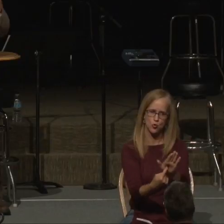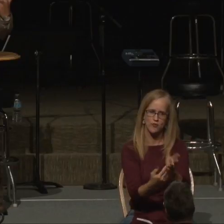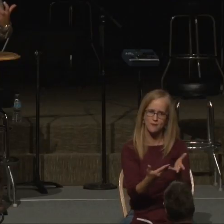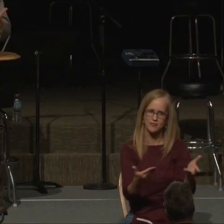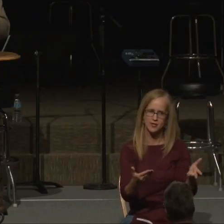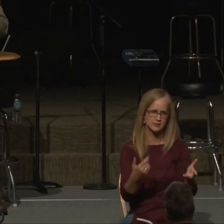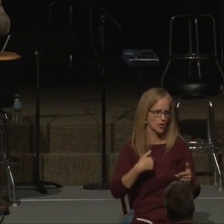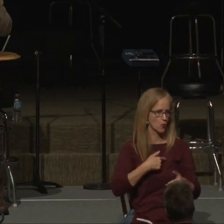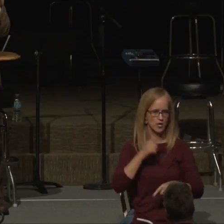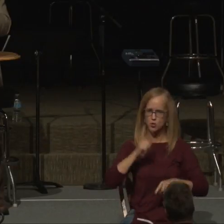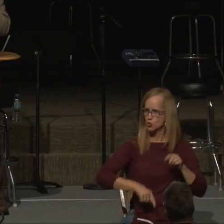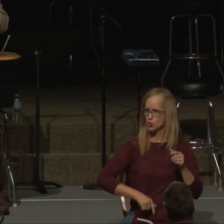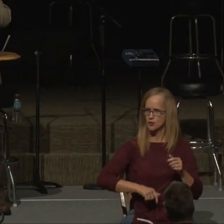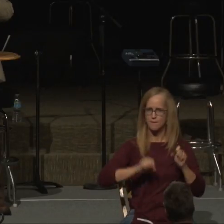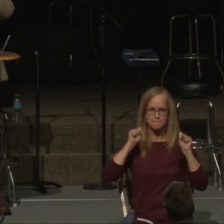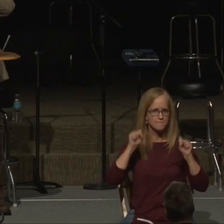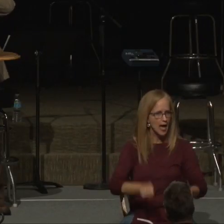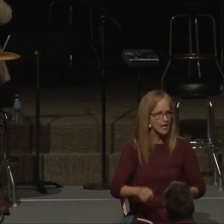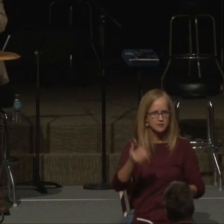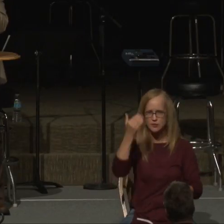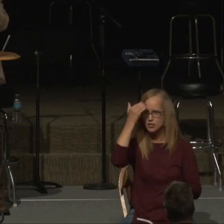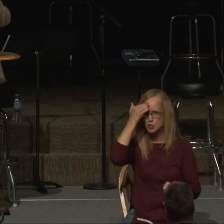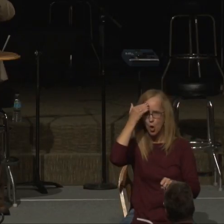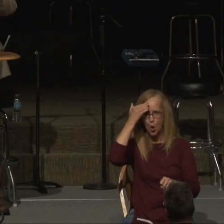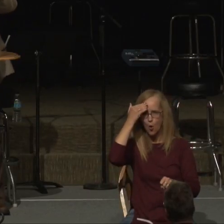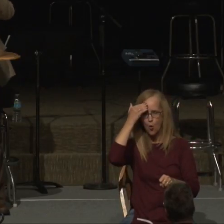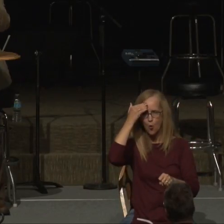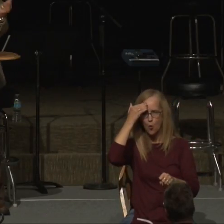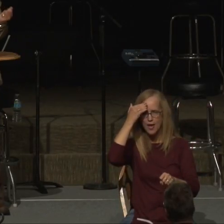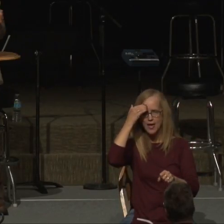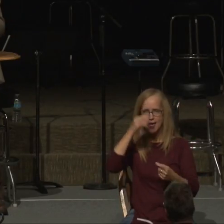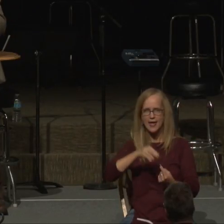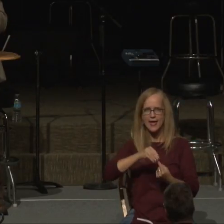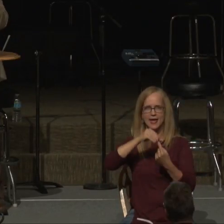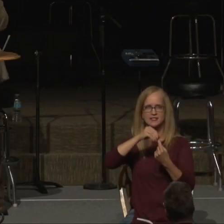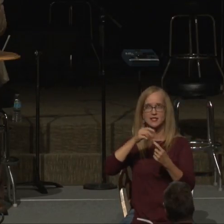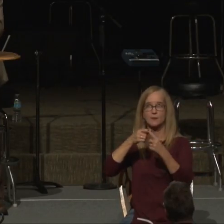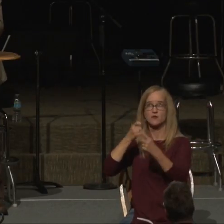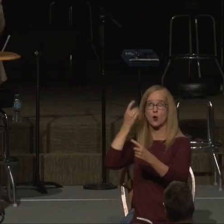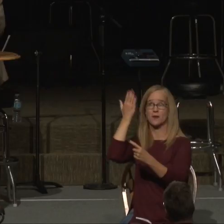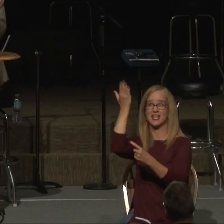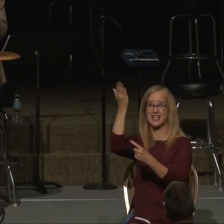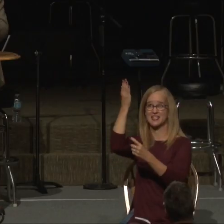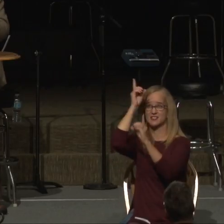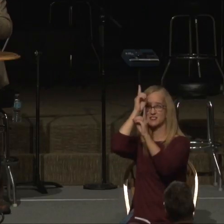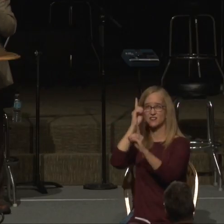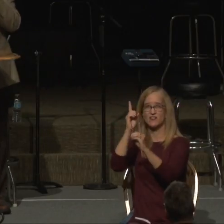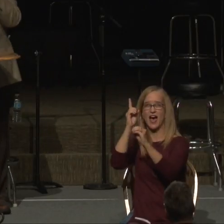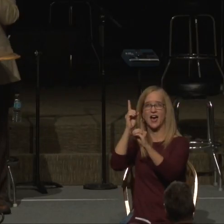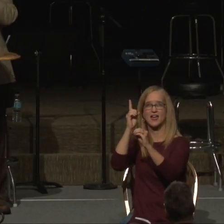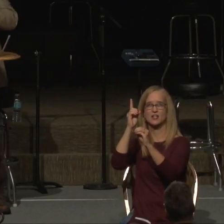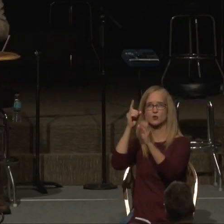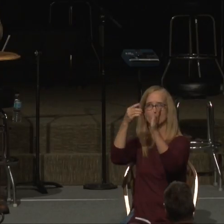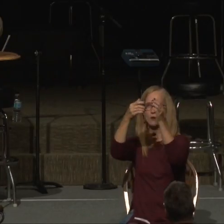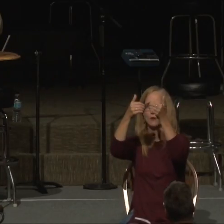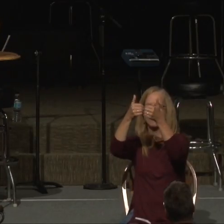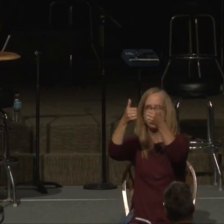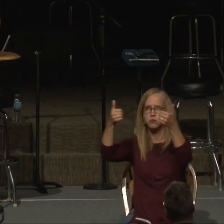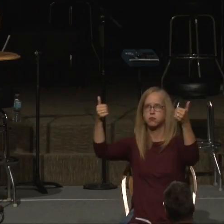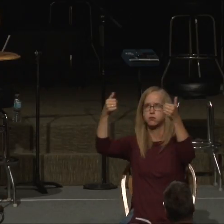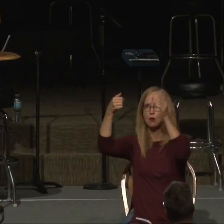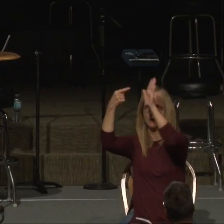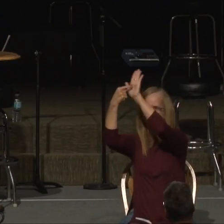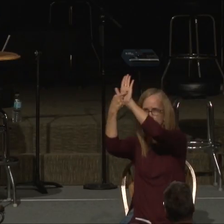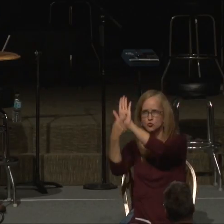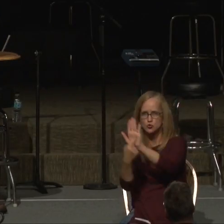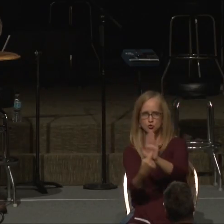couldn't possibly know outside of his divine pulling back the curtain and showing the reality of something. And not only has he